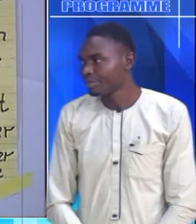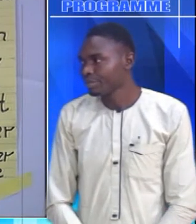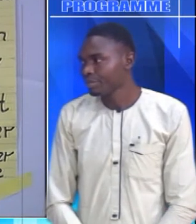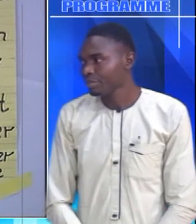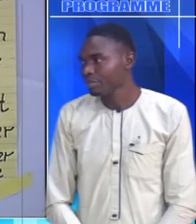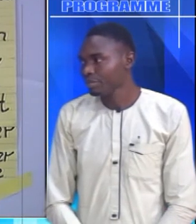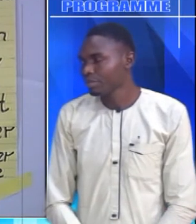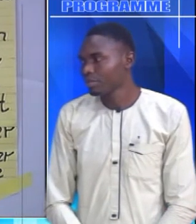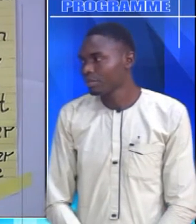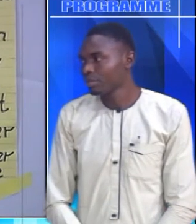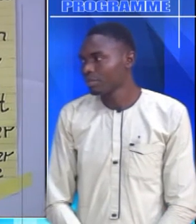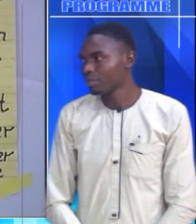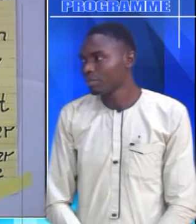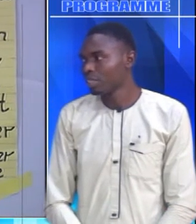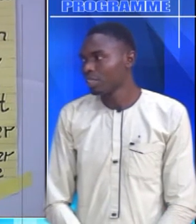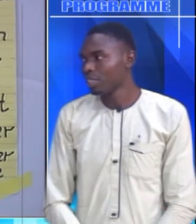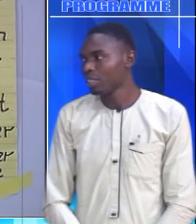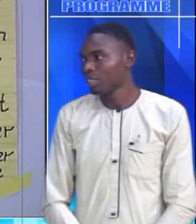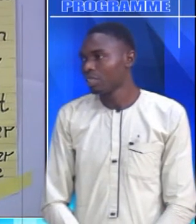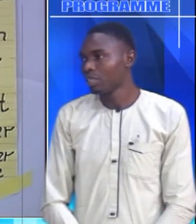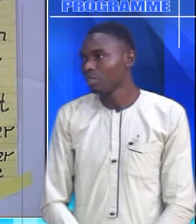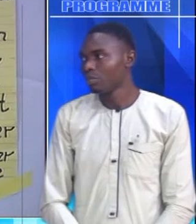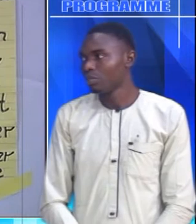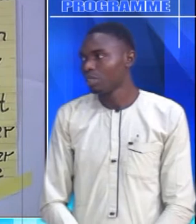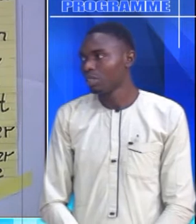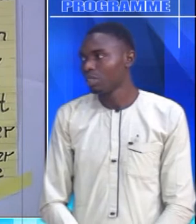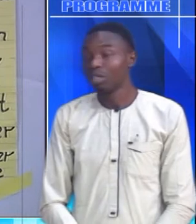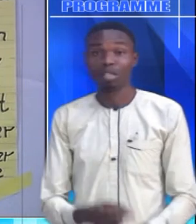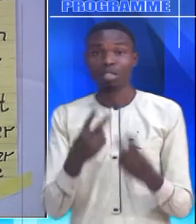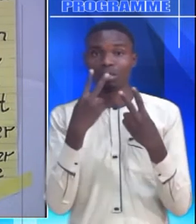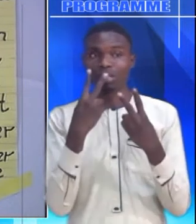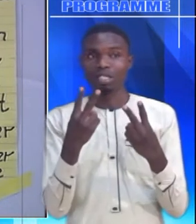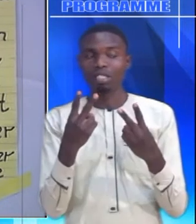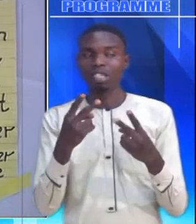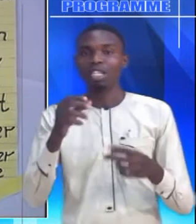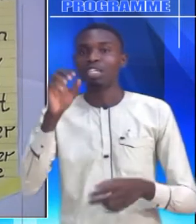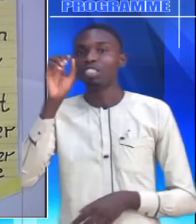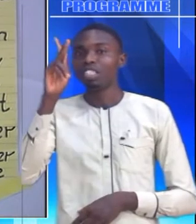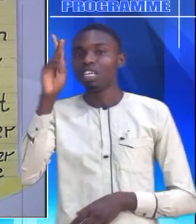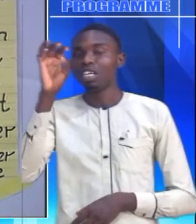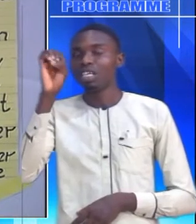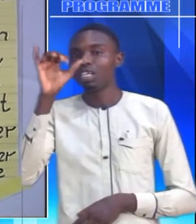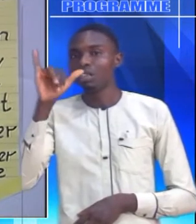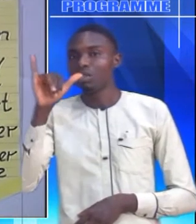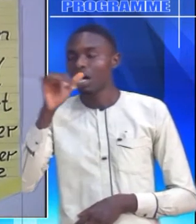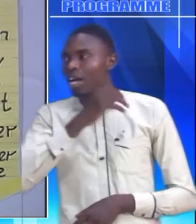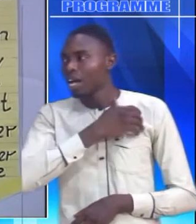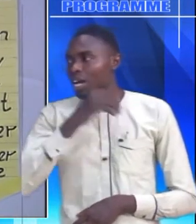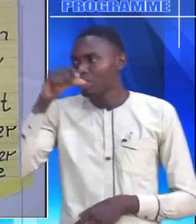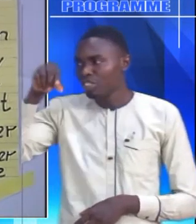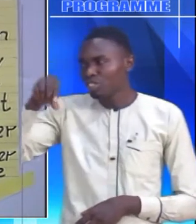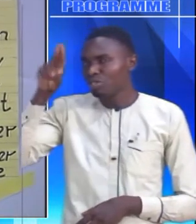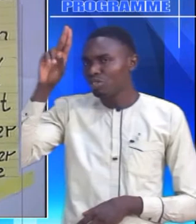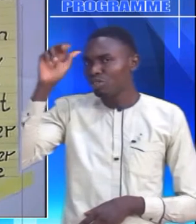E-Y and U-A-Y are still the same thing. Telling us that if you are tested in your exam, they give